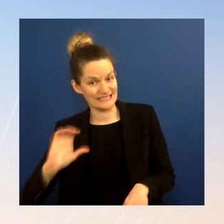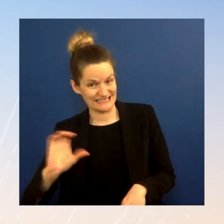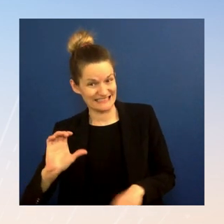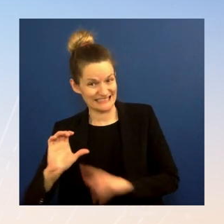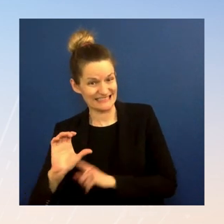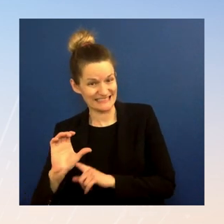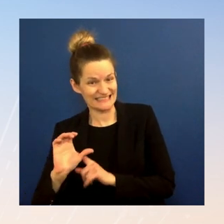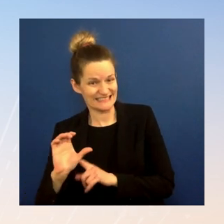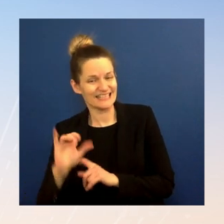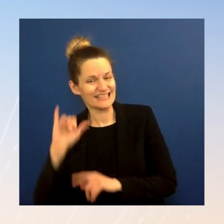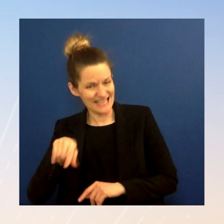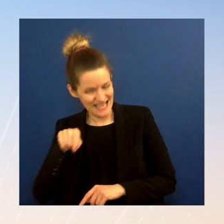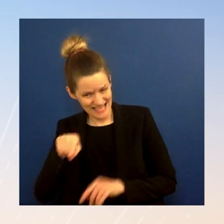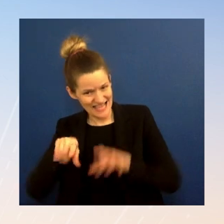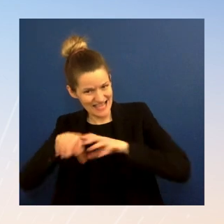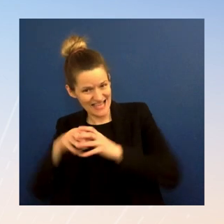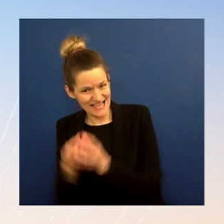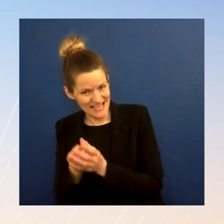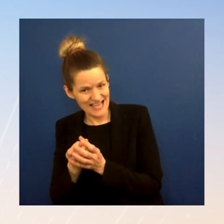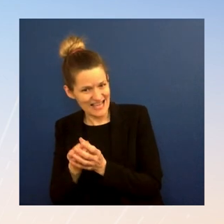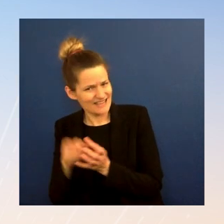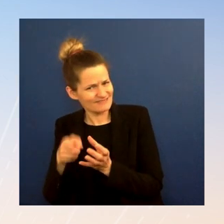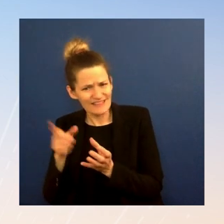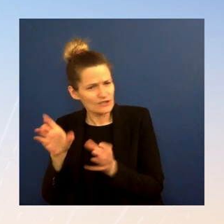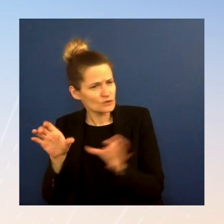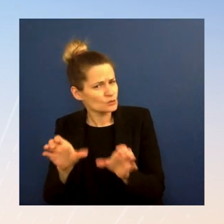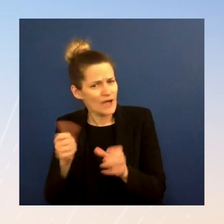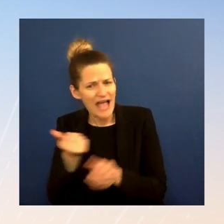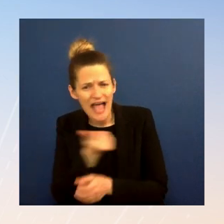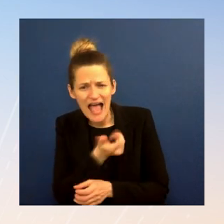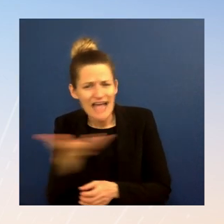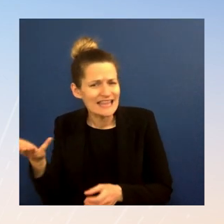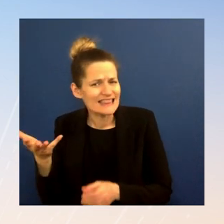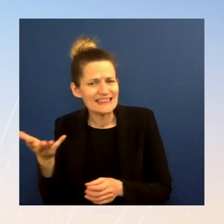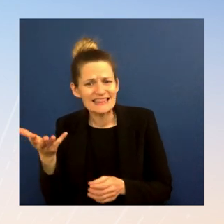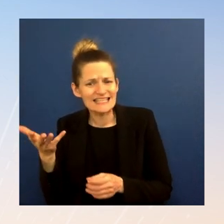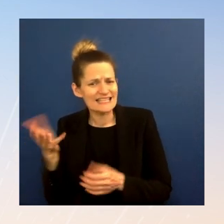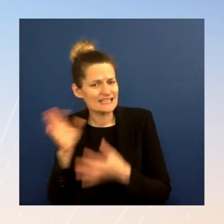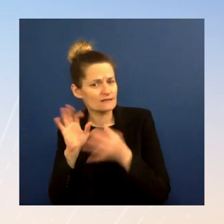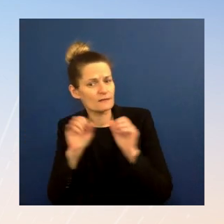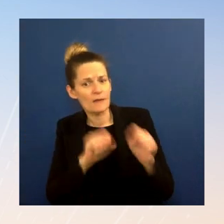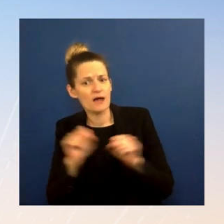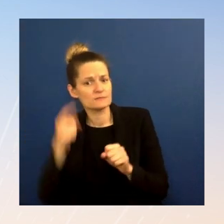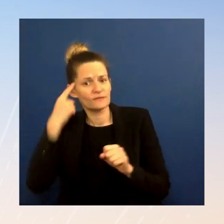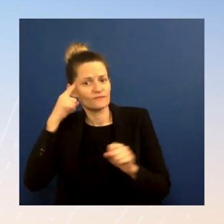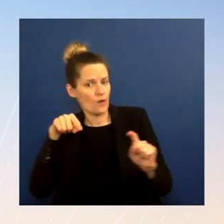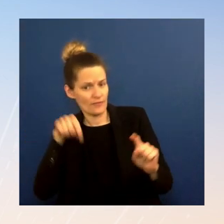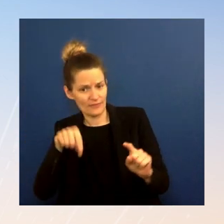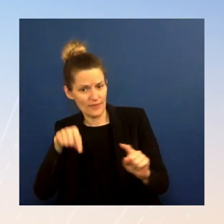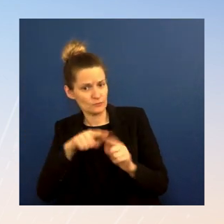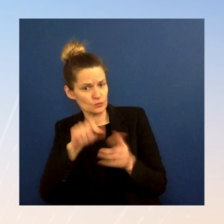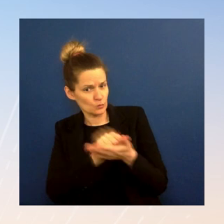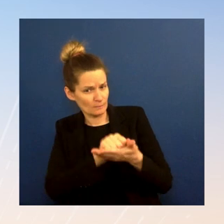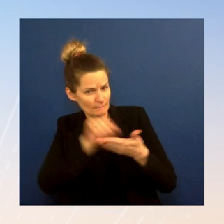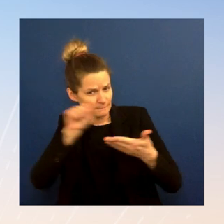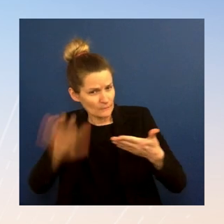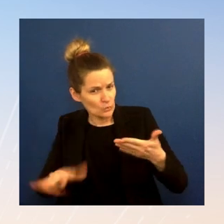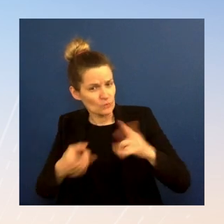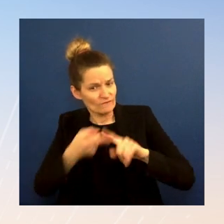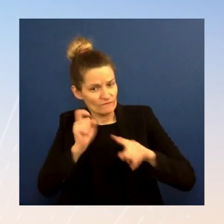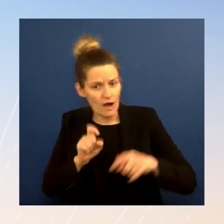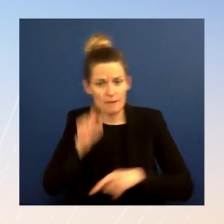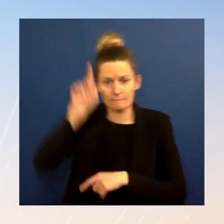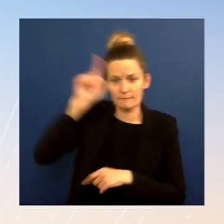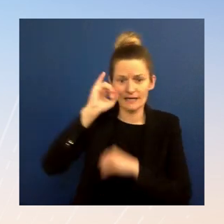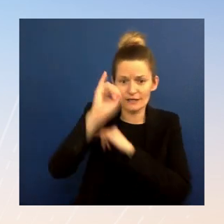be removed from the terror blacklist? Well, I think you're asking me this because it's been out there as a possible discussion, but there's no deal at